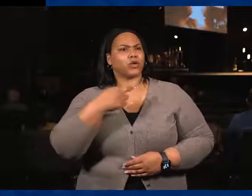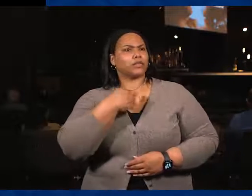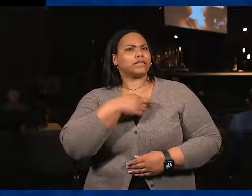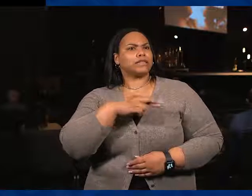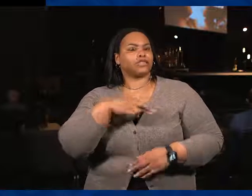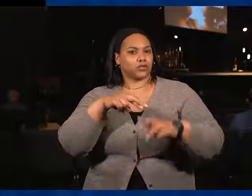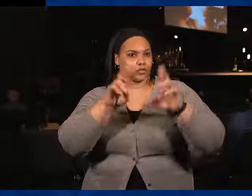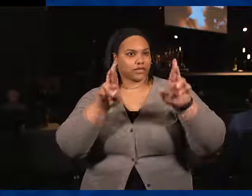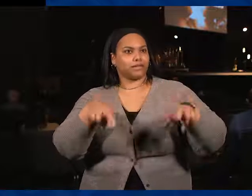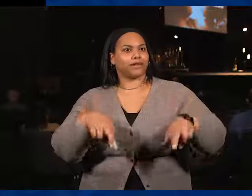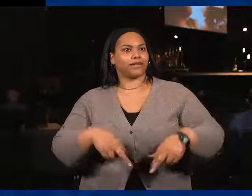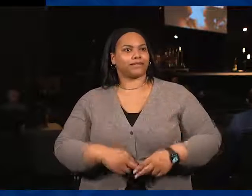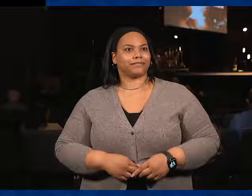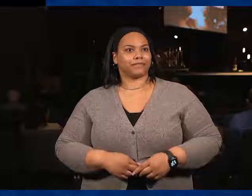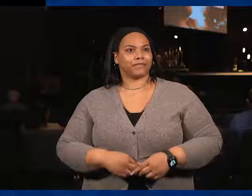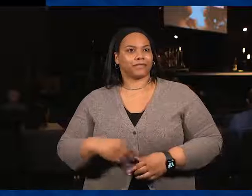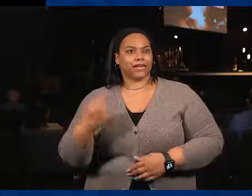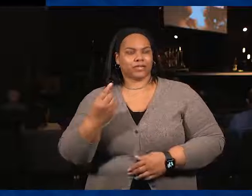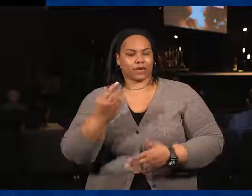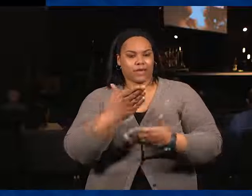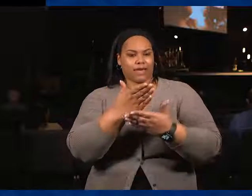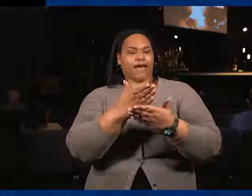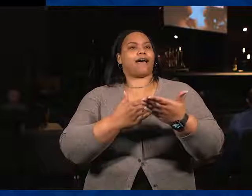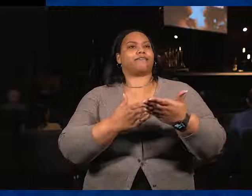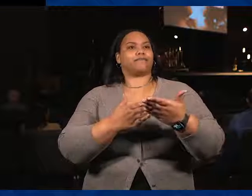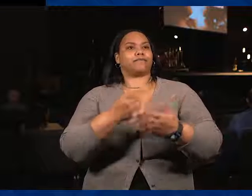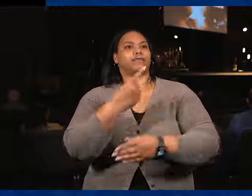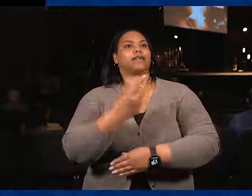resume is only half of you.